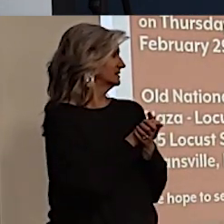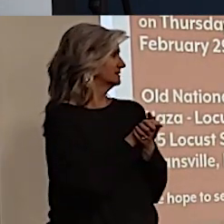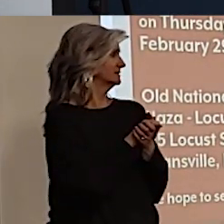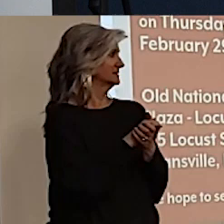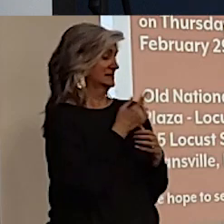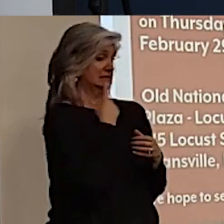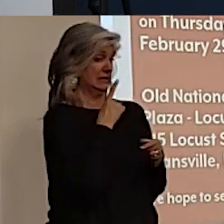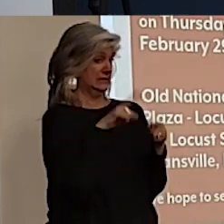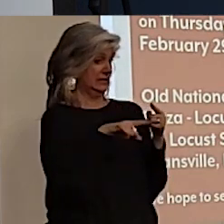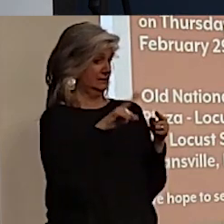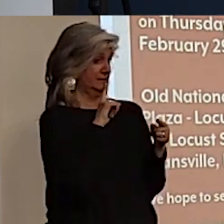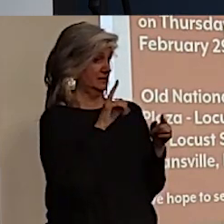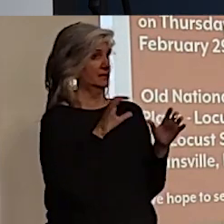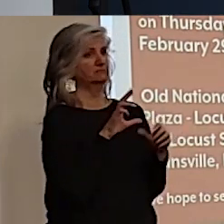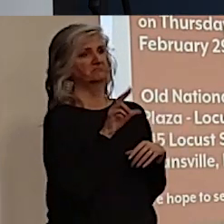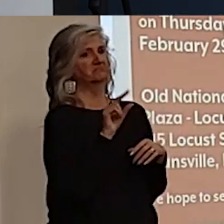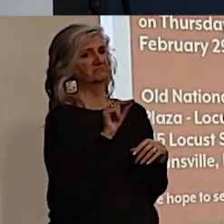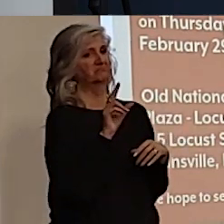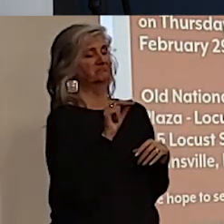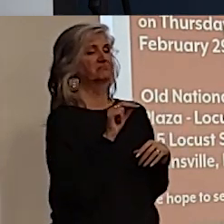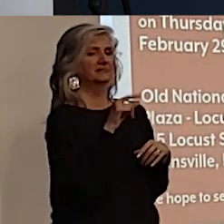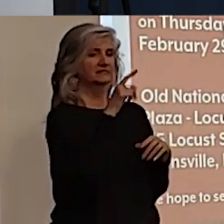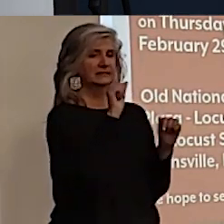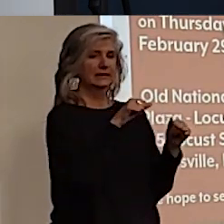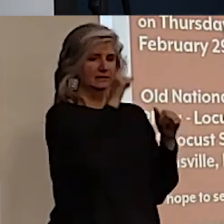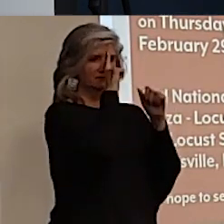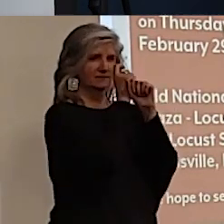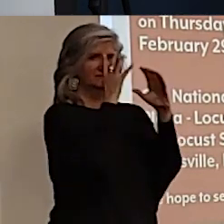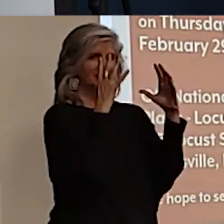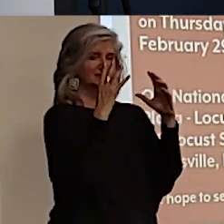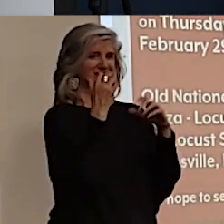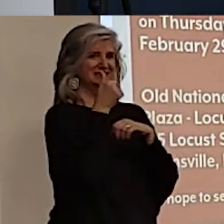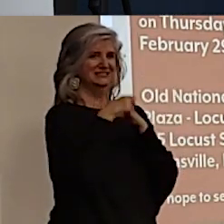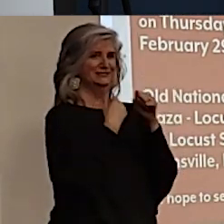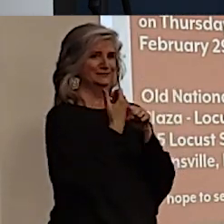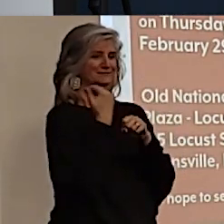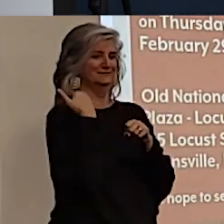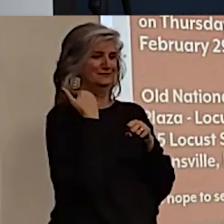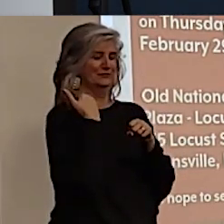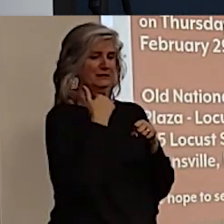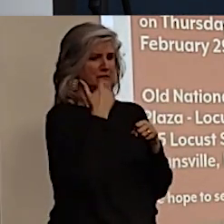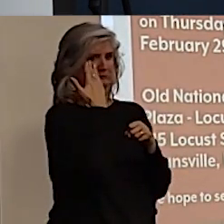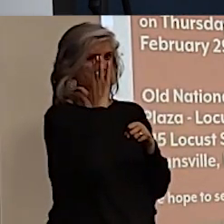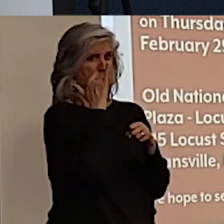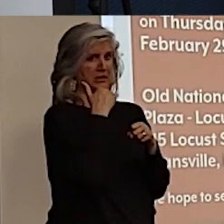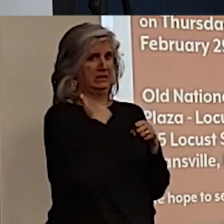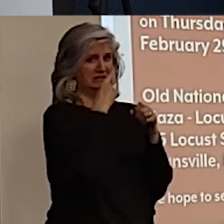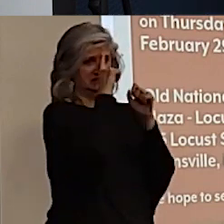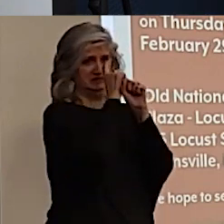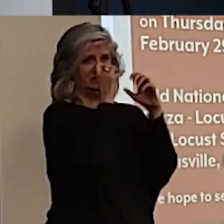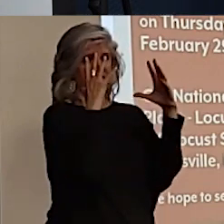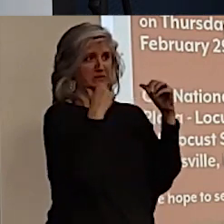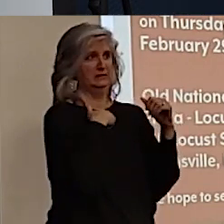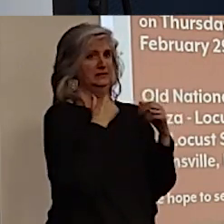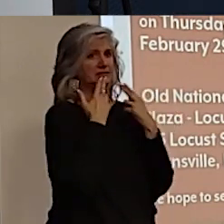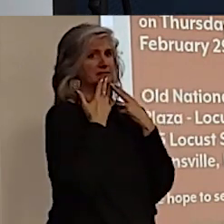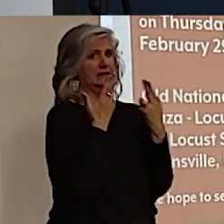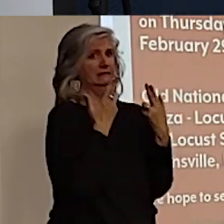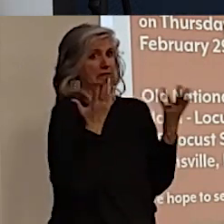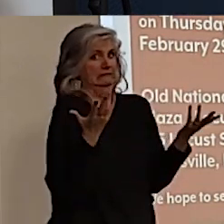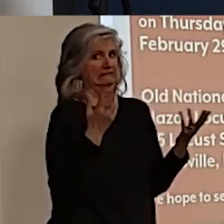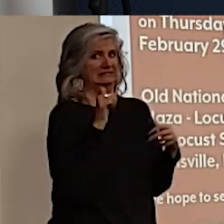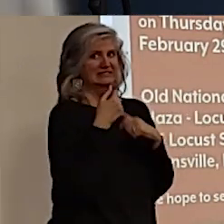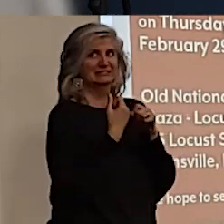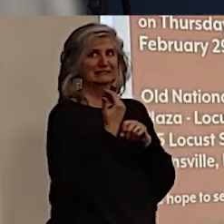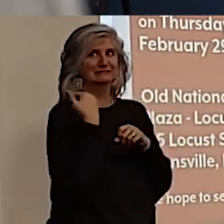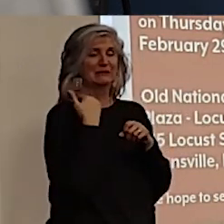And how it could be done, I had visions 10 years ago. I don't know why I had this vision. I wasn't naive 10 years ago.